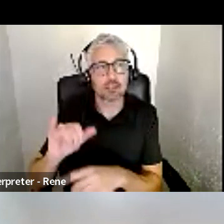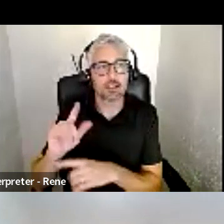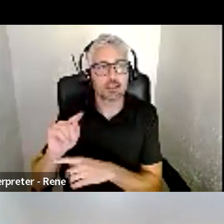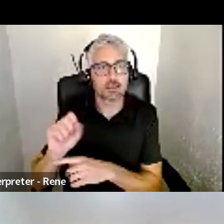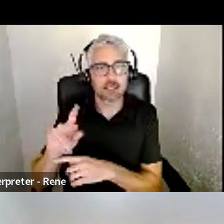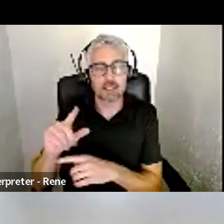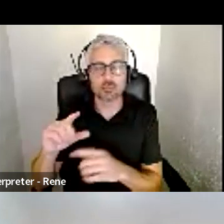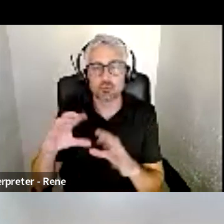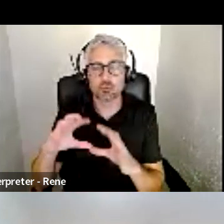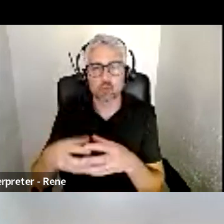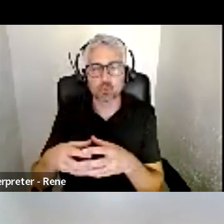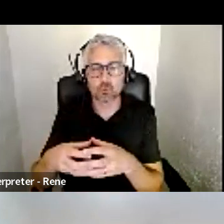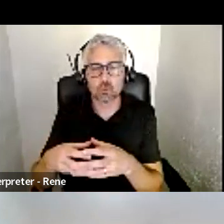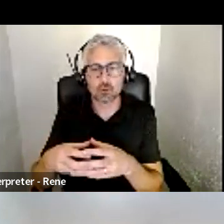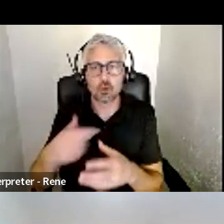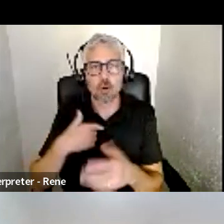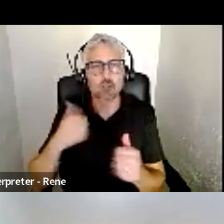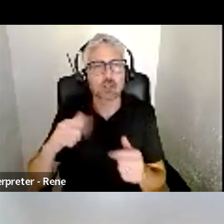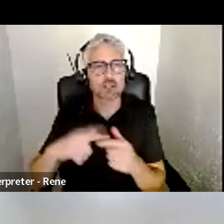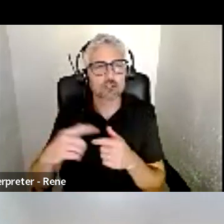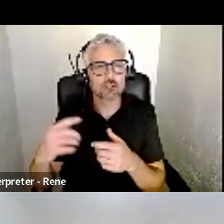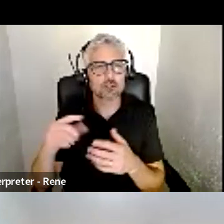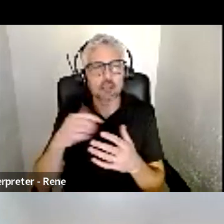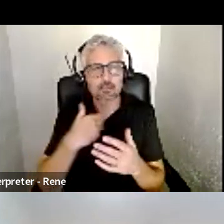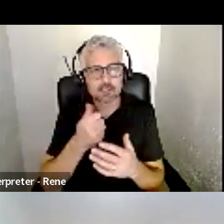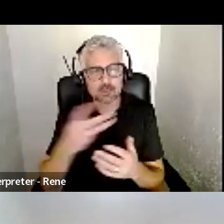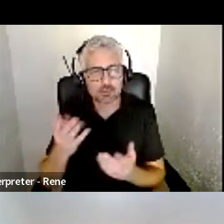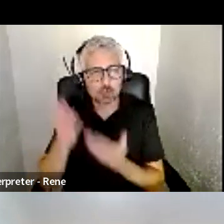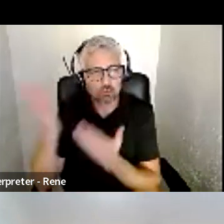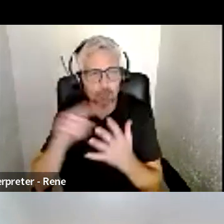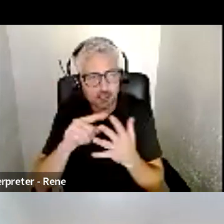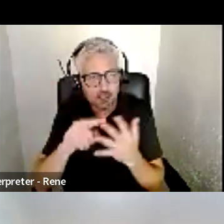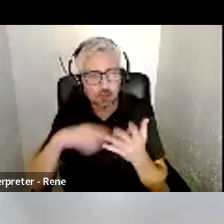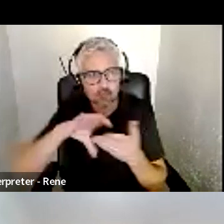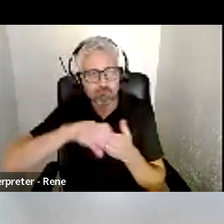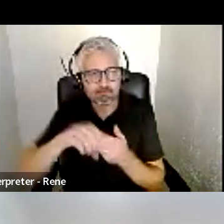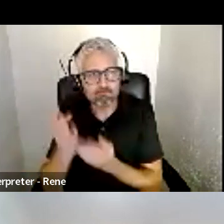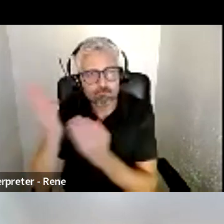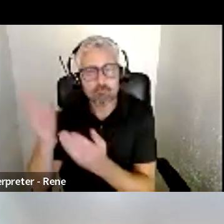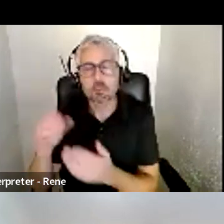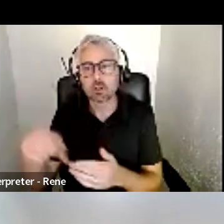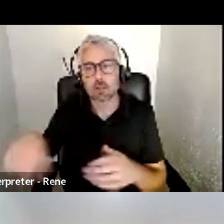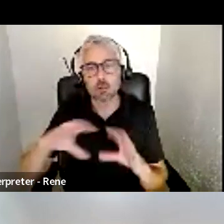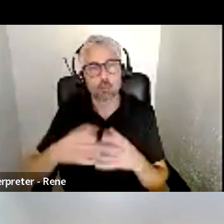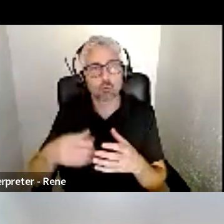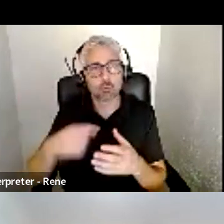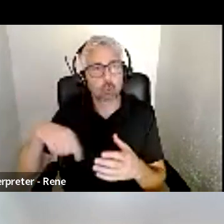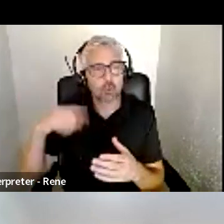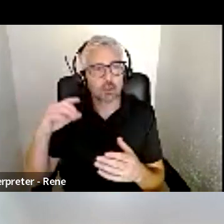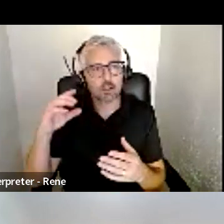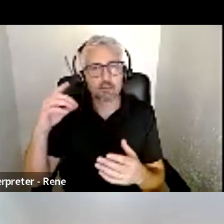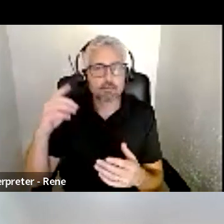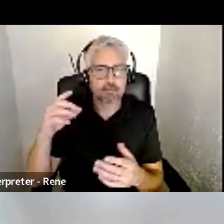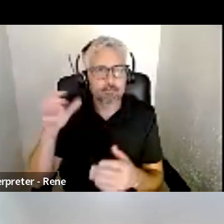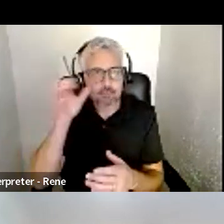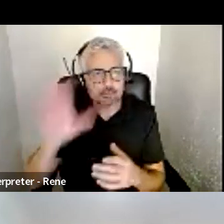I think, you know, we tried to bundle a couple of our original recommendations and things that we all heard together as a group related to tools